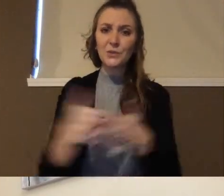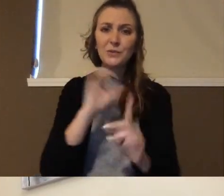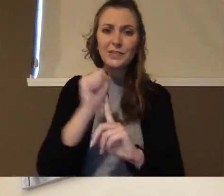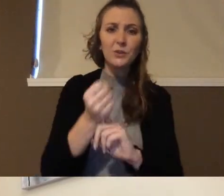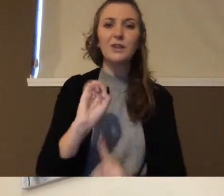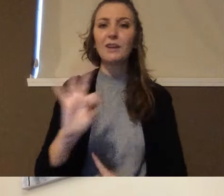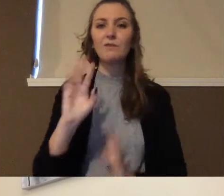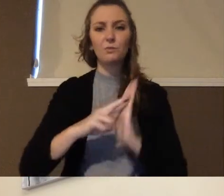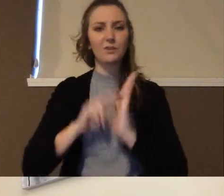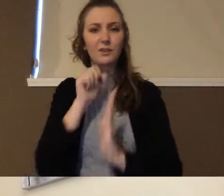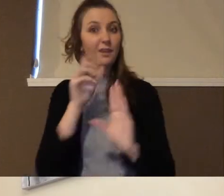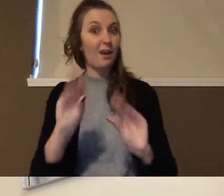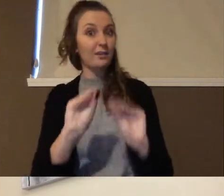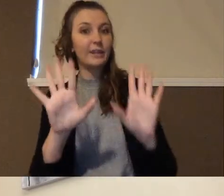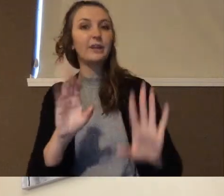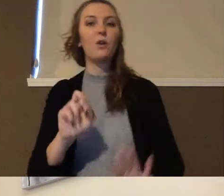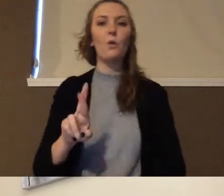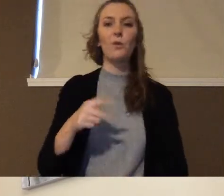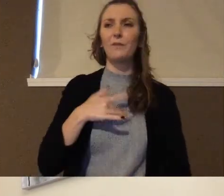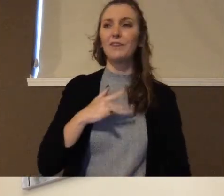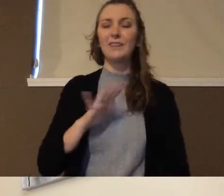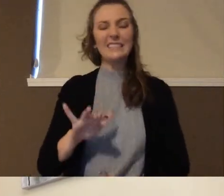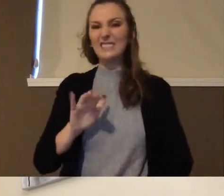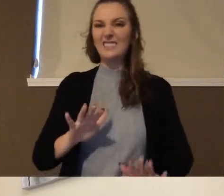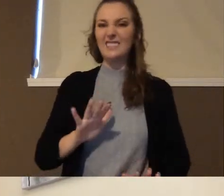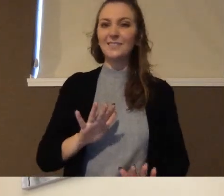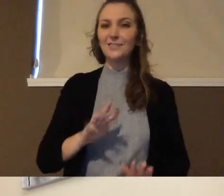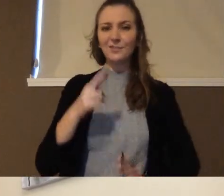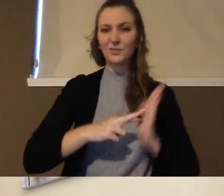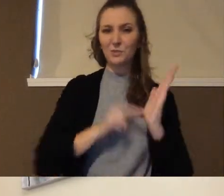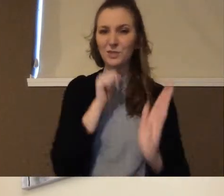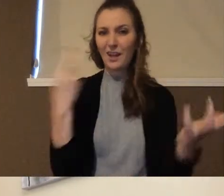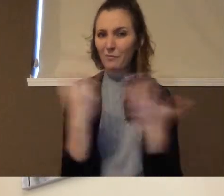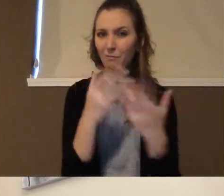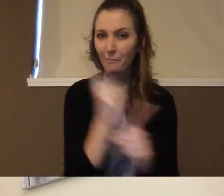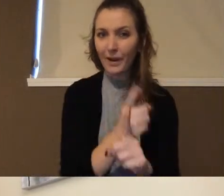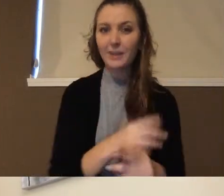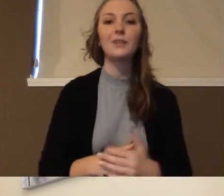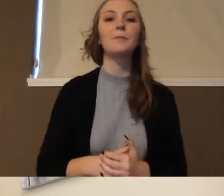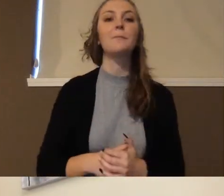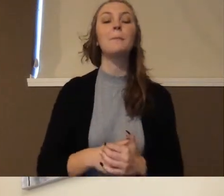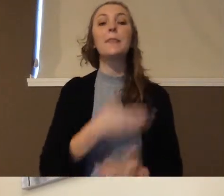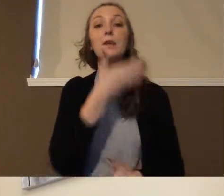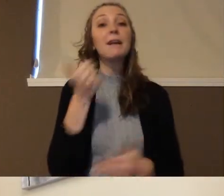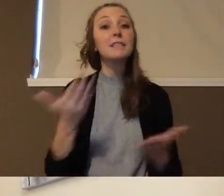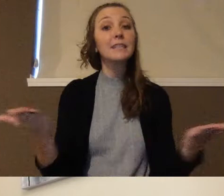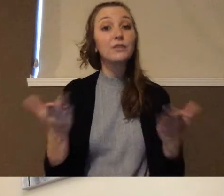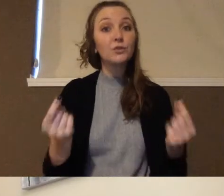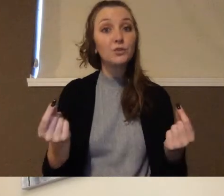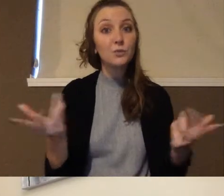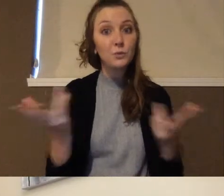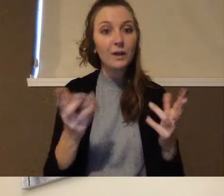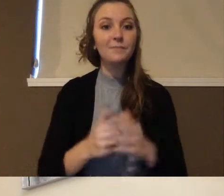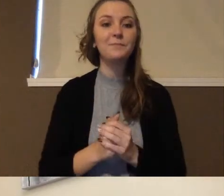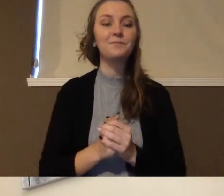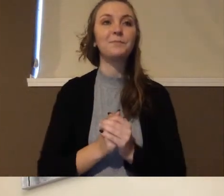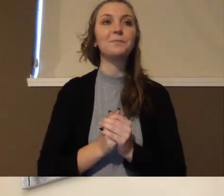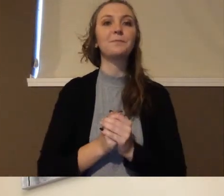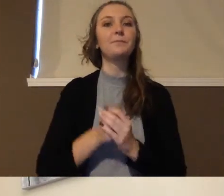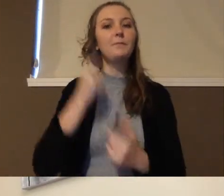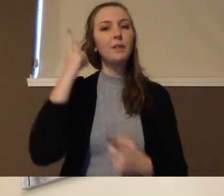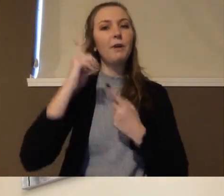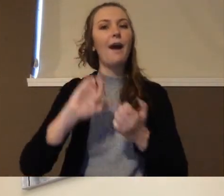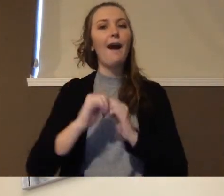rules aren't right. And one of the best things we can do in situations like that is think about, how can I show love and kindness in this